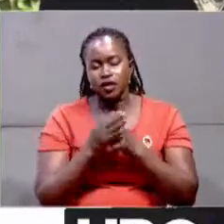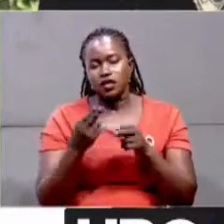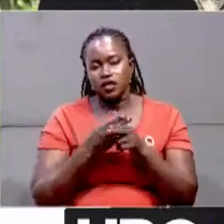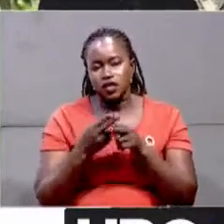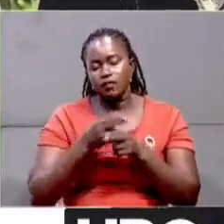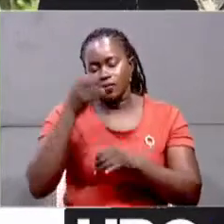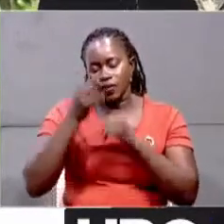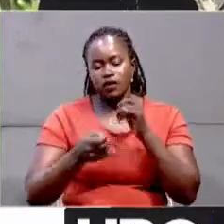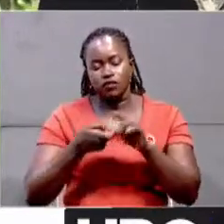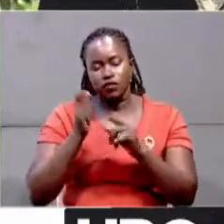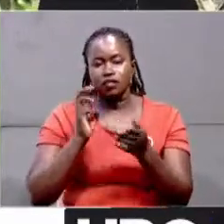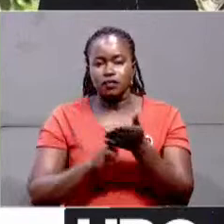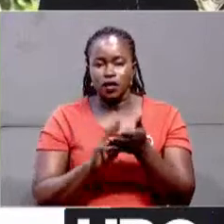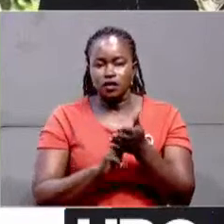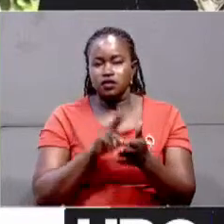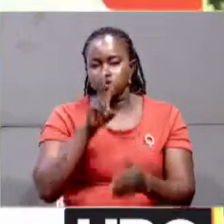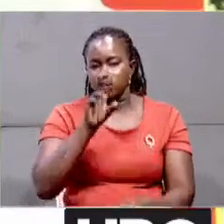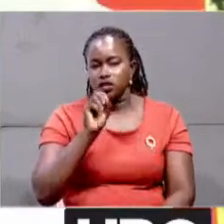of March